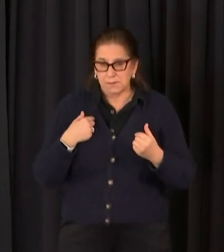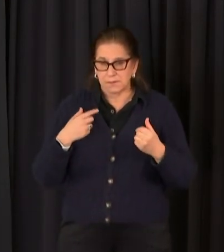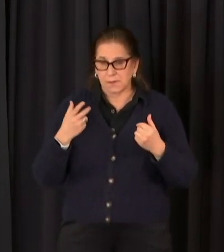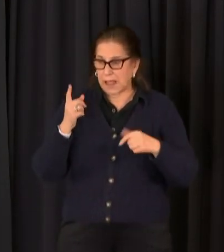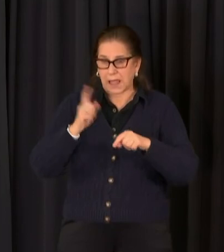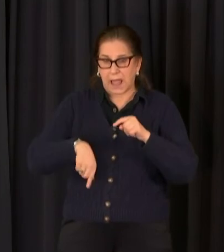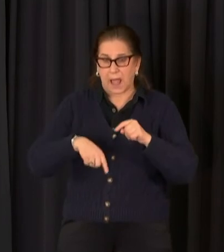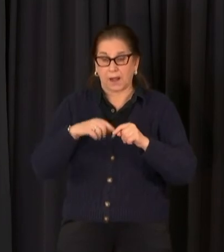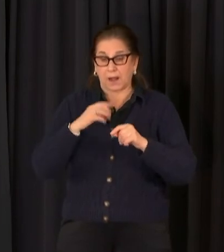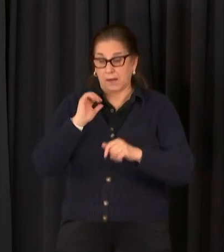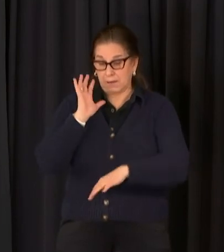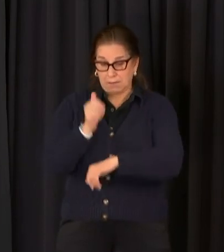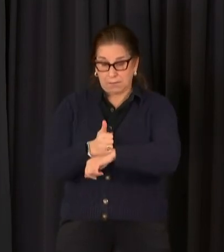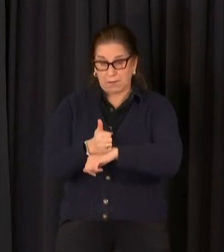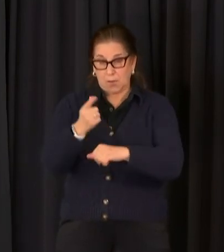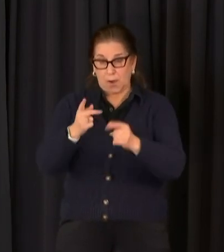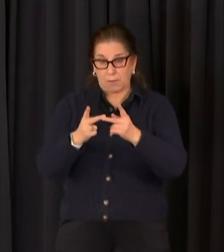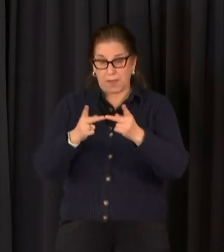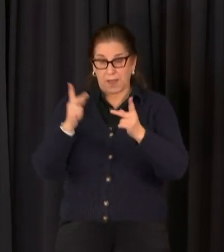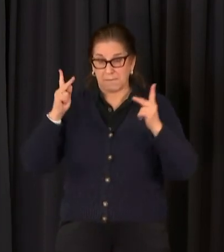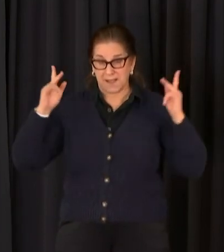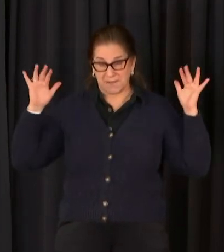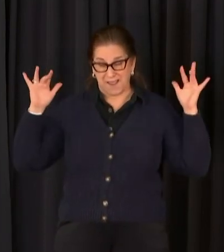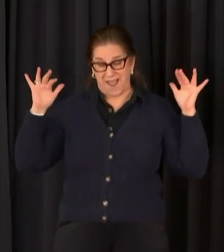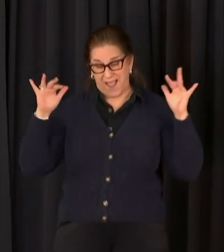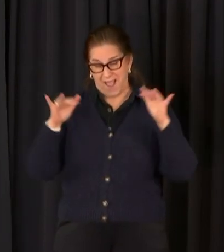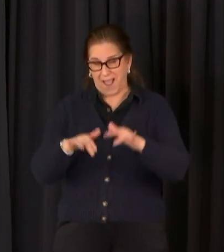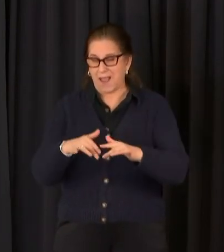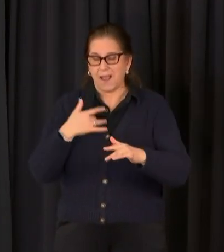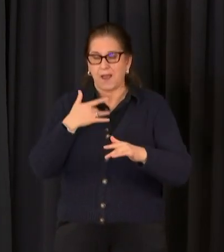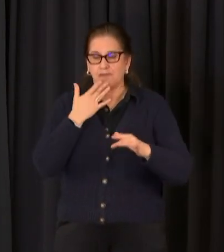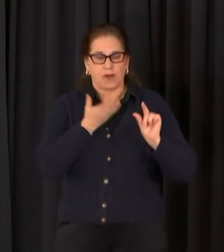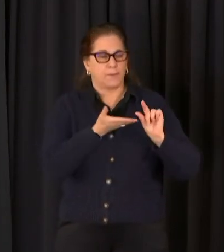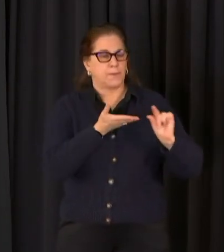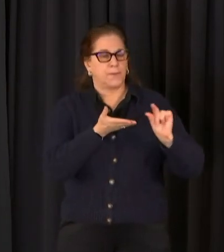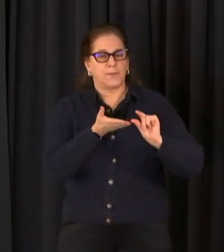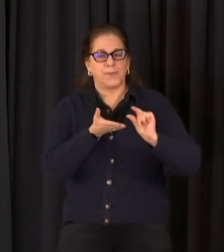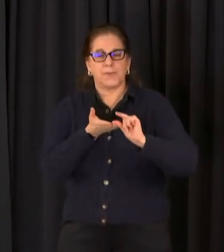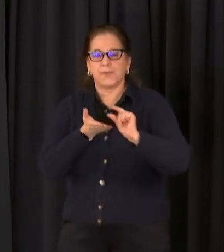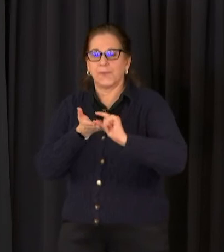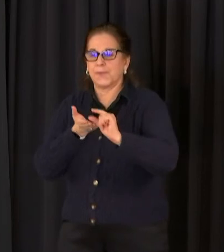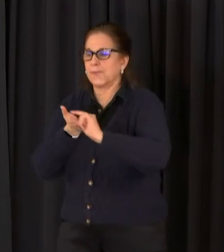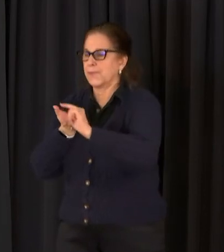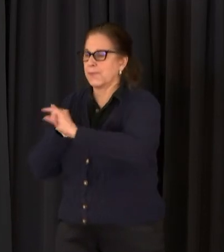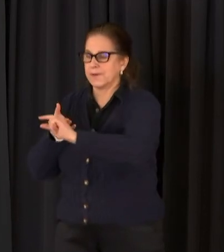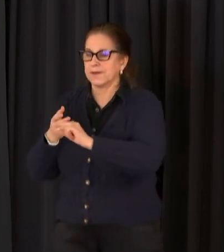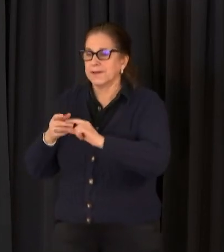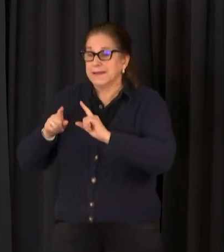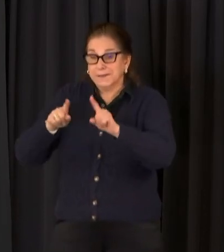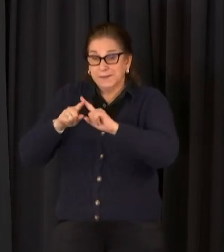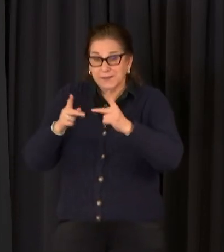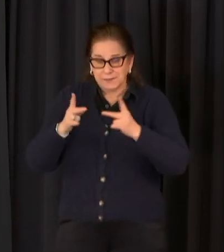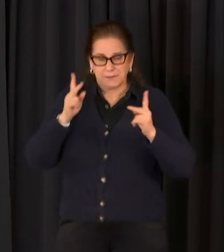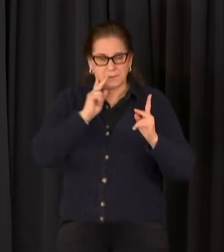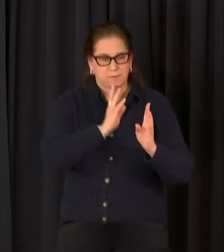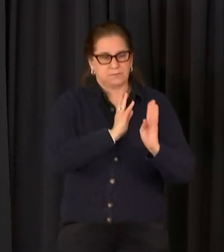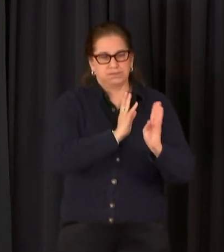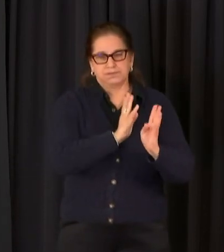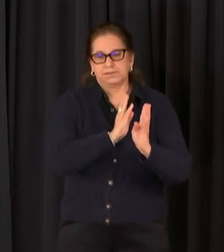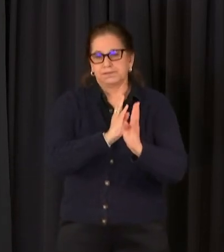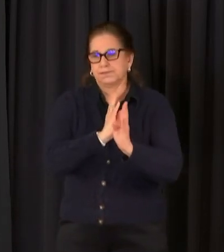opening up a single site and using all of the vaccine there. Plus, you have to think about how people would get there, if that would be fair